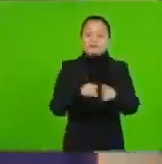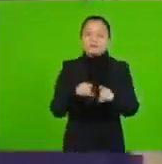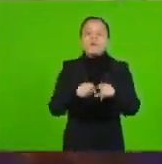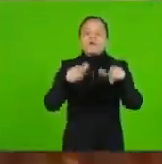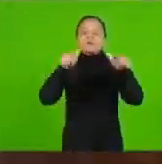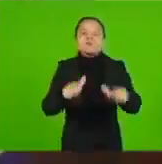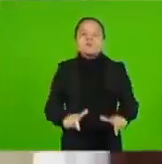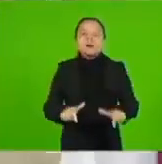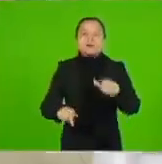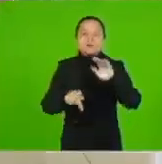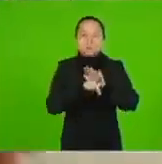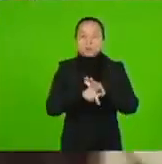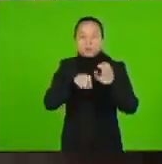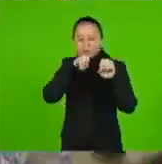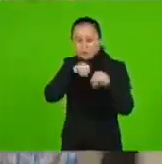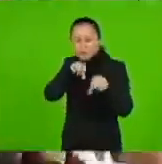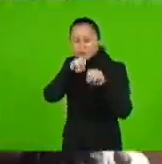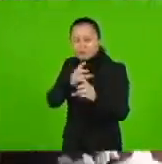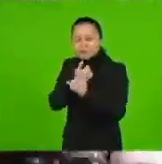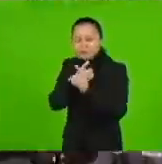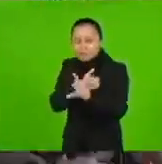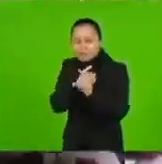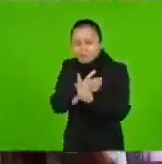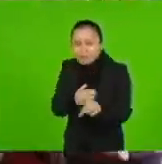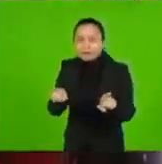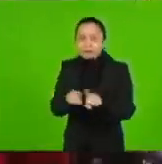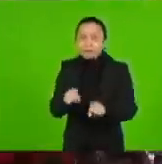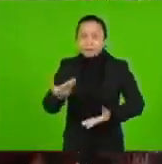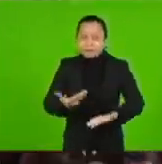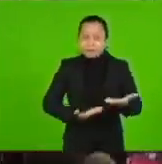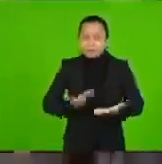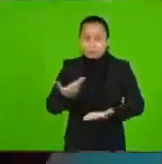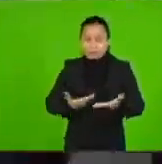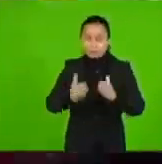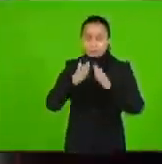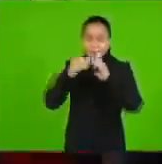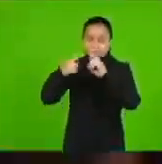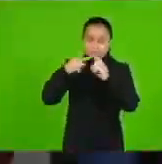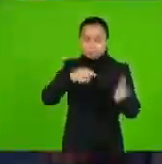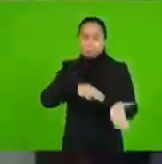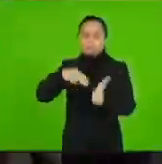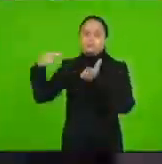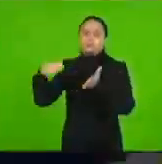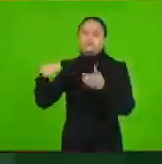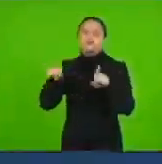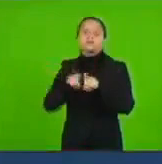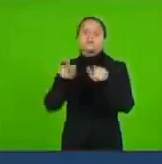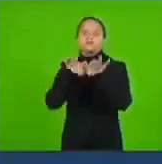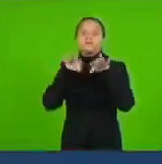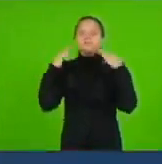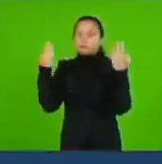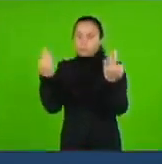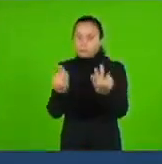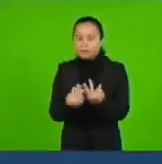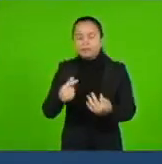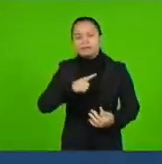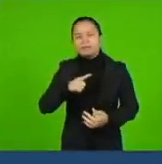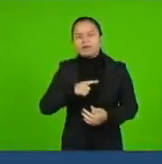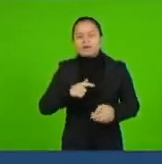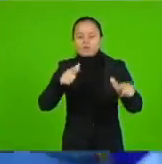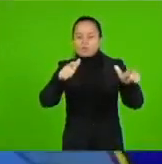Locations reserved for the teaching of the doctrine, and so that the members of the Maranatha Christian Church and their families